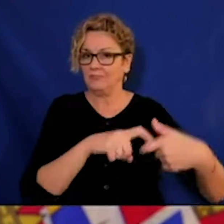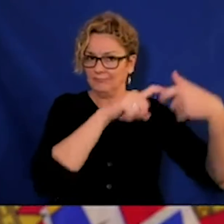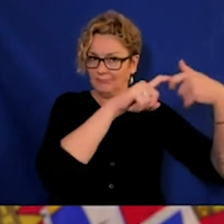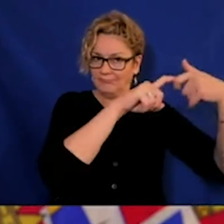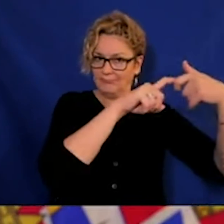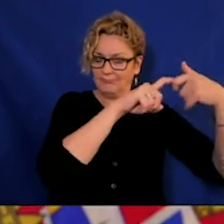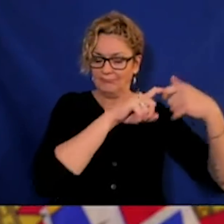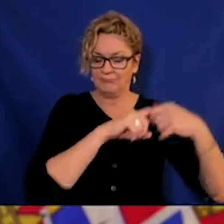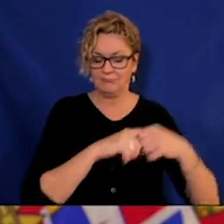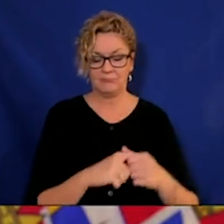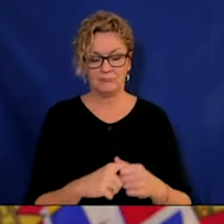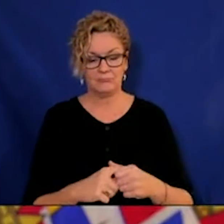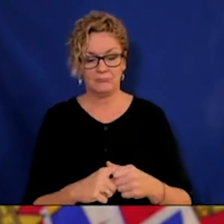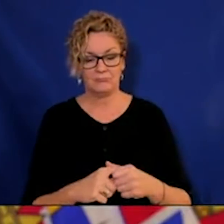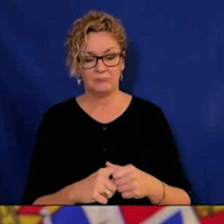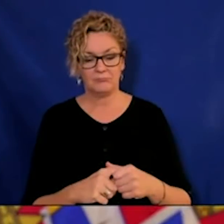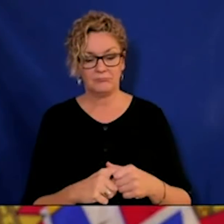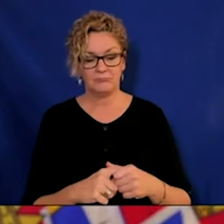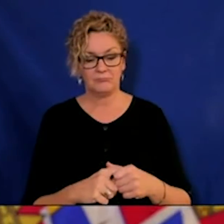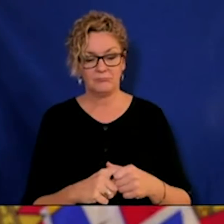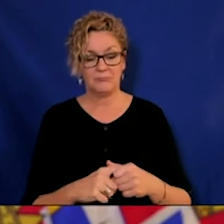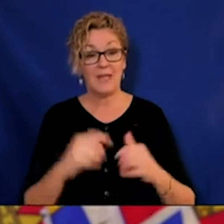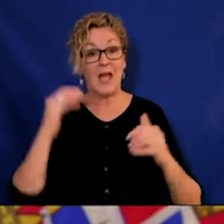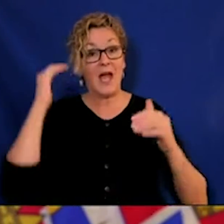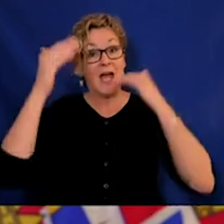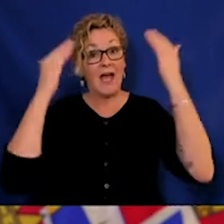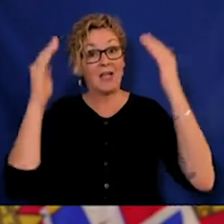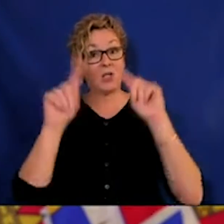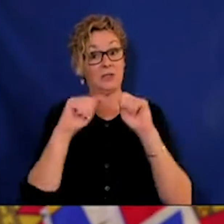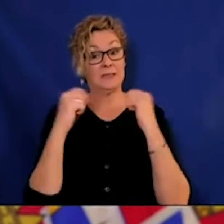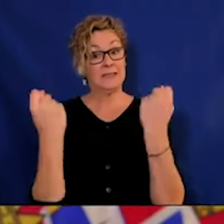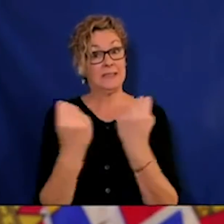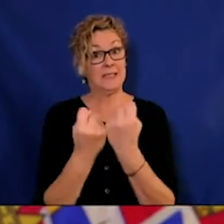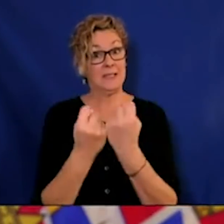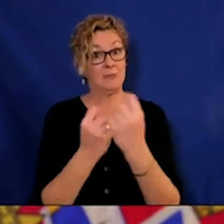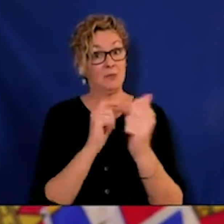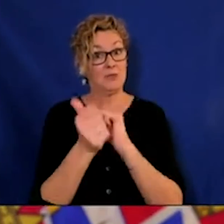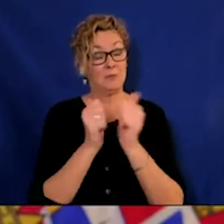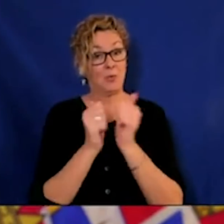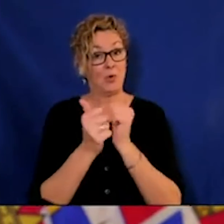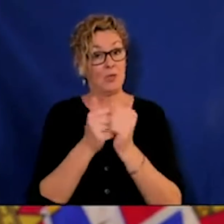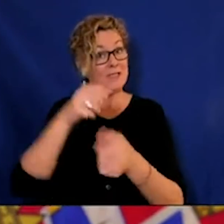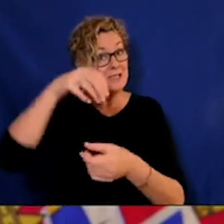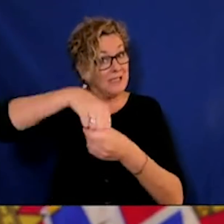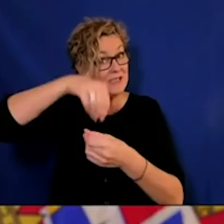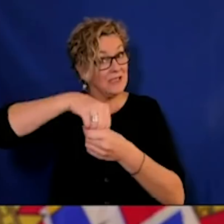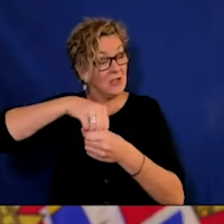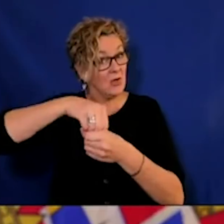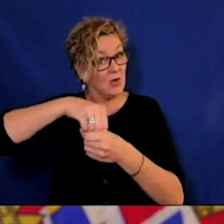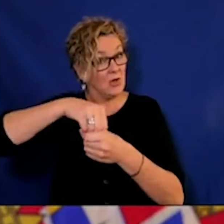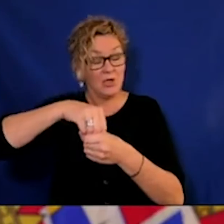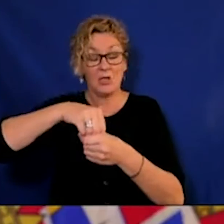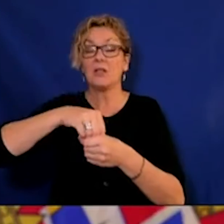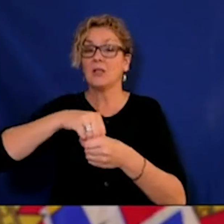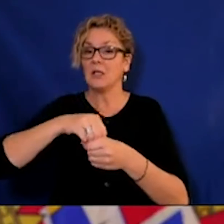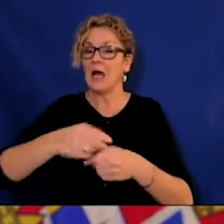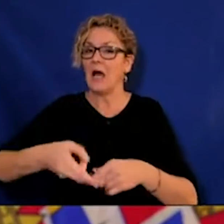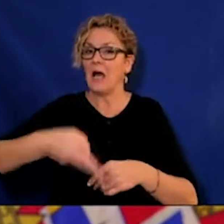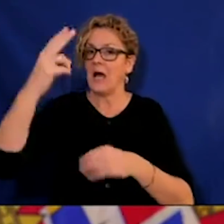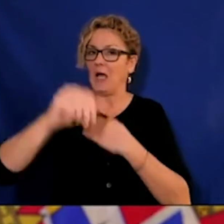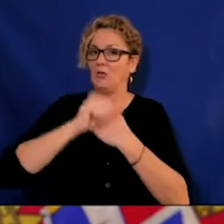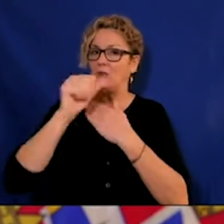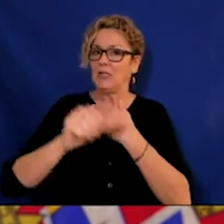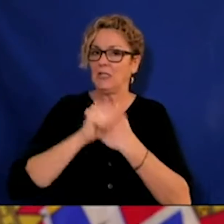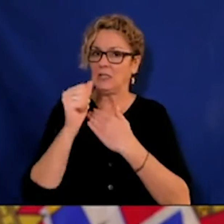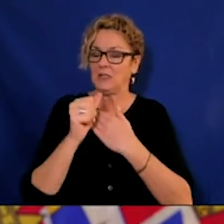restrictions on adult team sports indoors, as we are recognizing that these are indeed higher risk activities